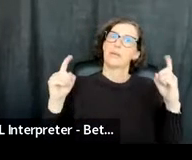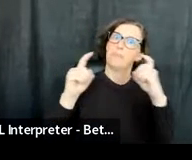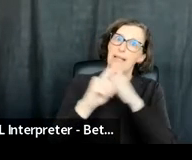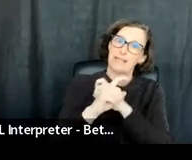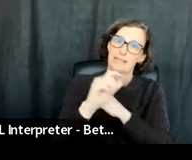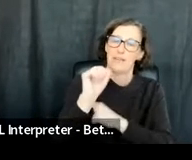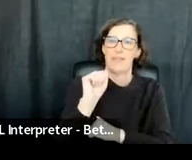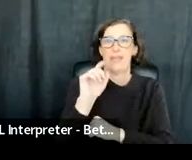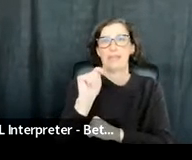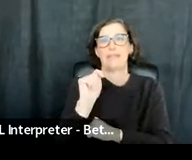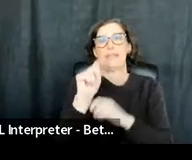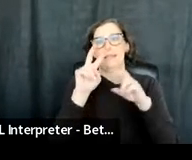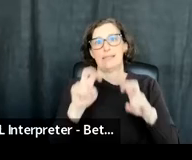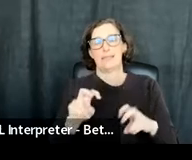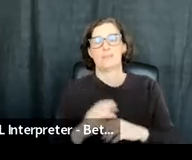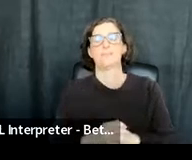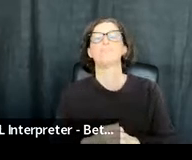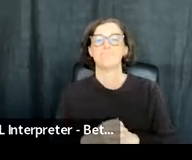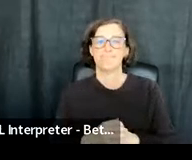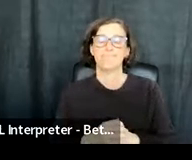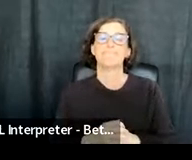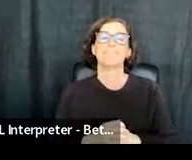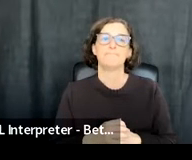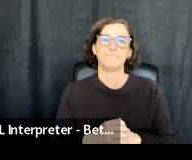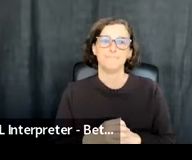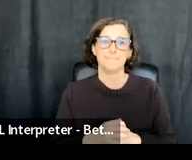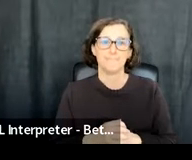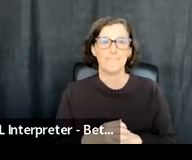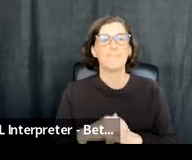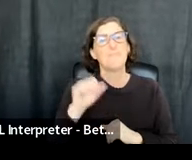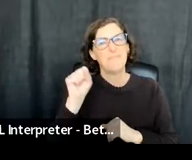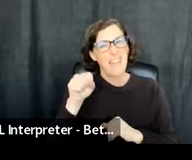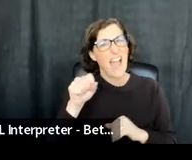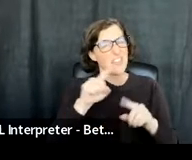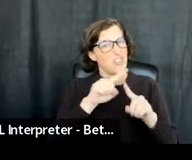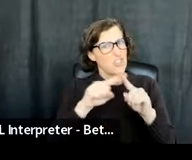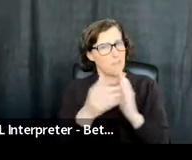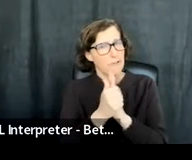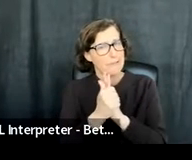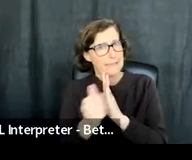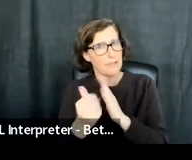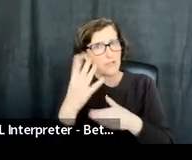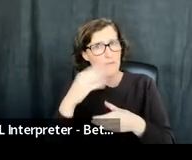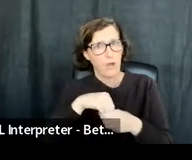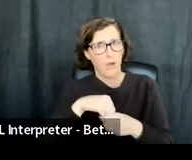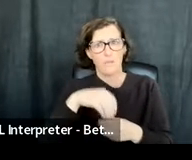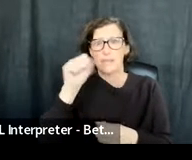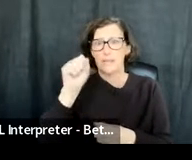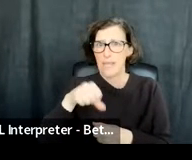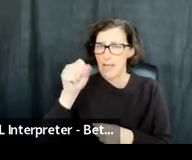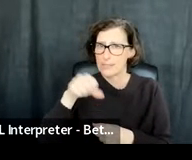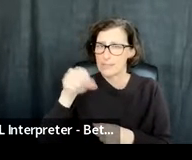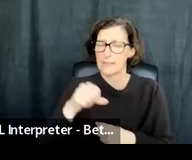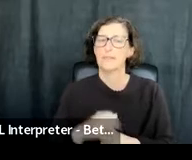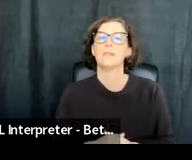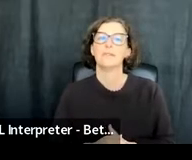assessment. Sure. Yeah, there's quite a few skills that are involved in really doing